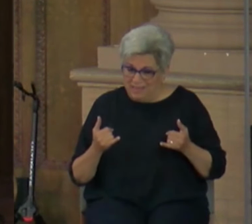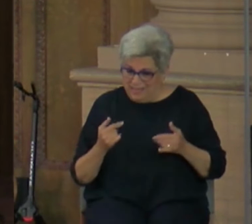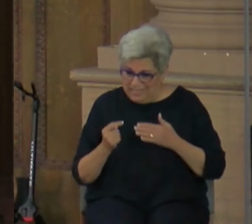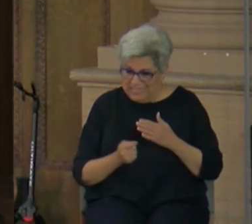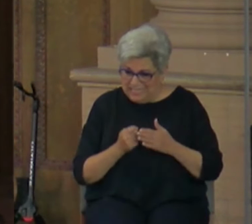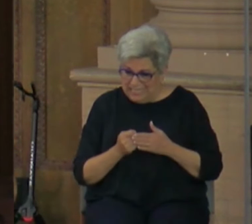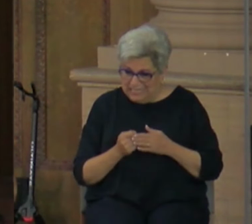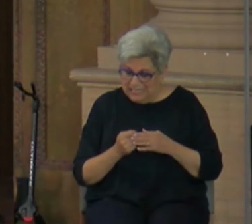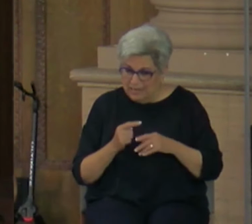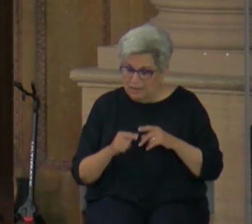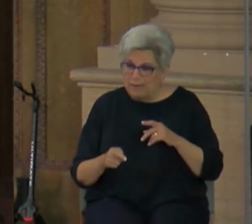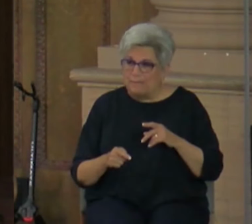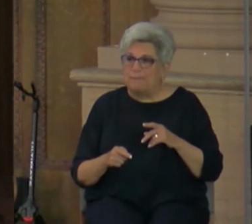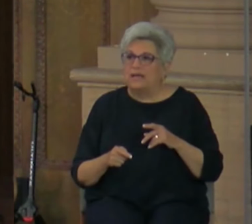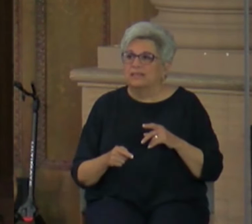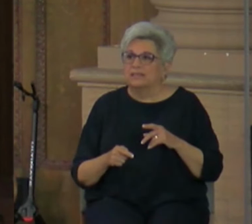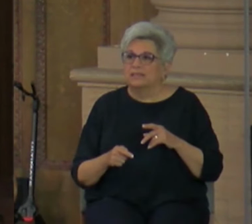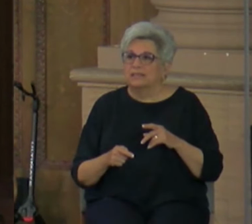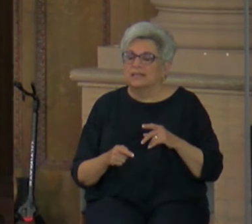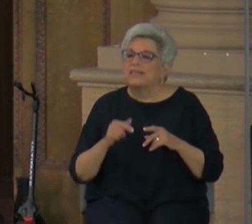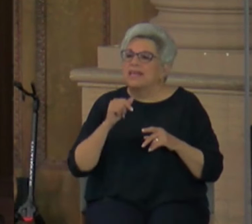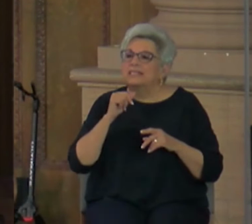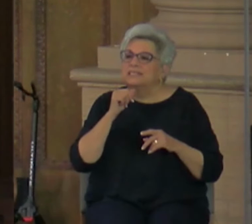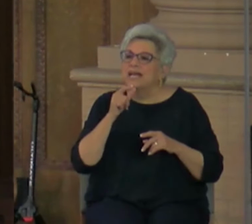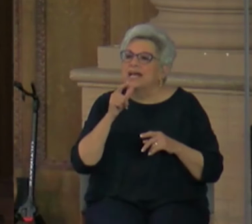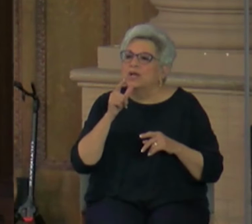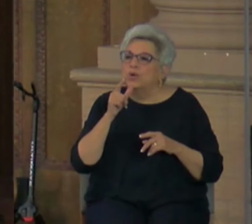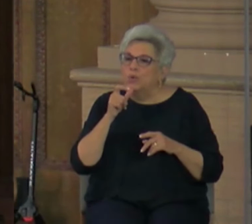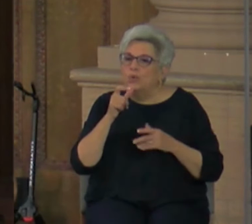but it will not define you.